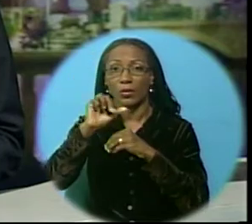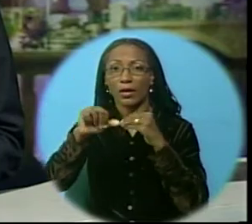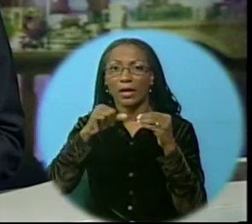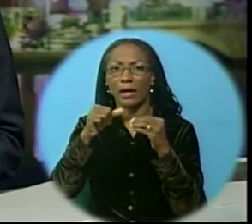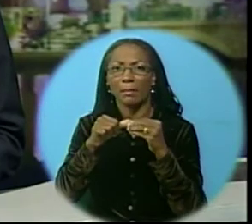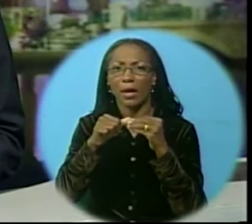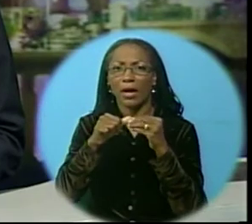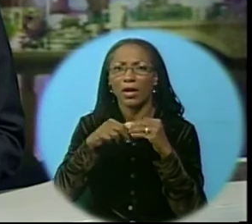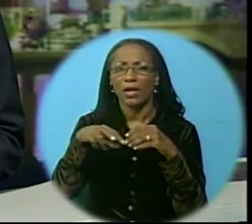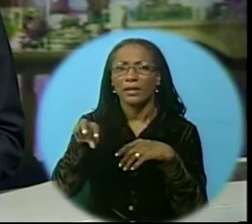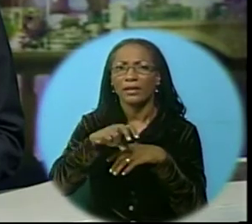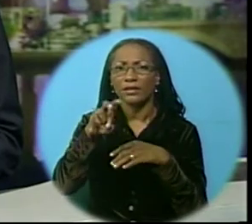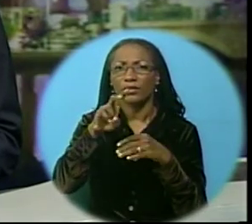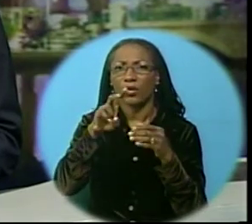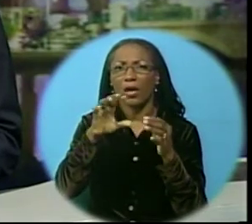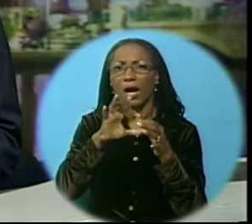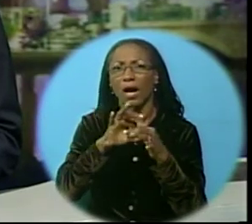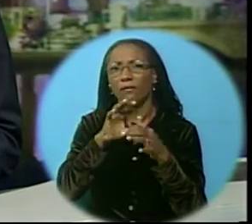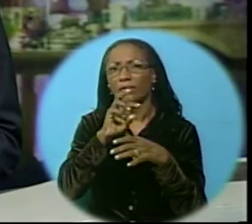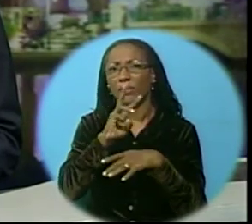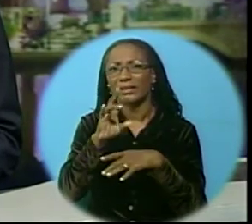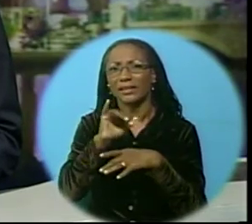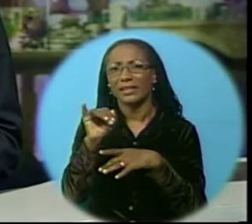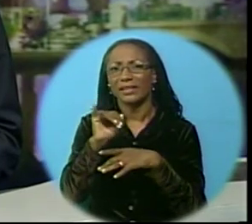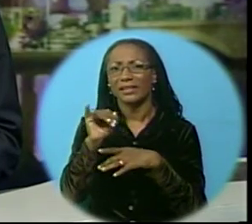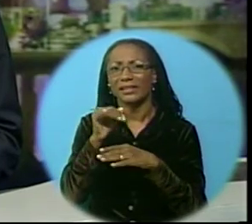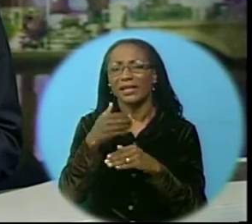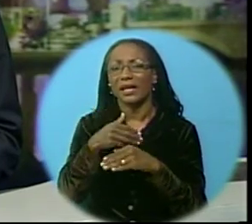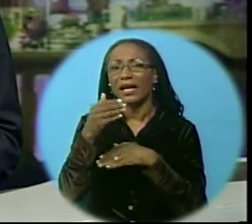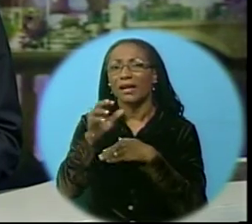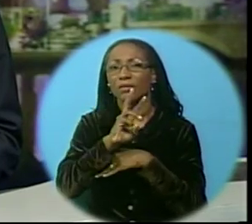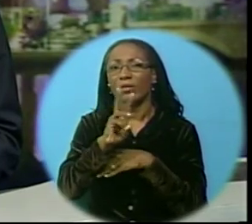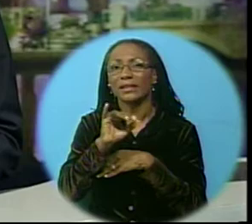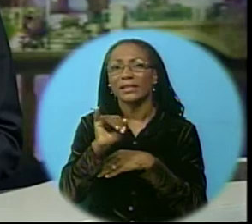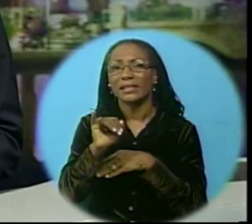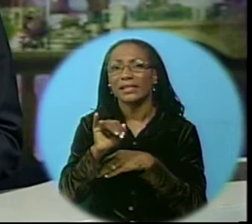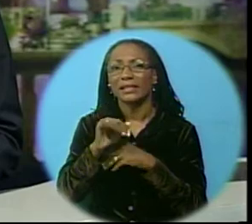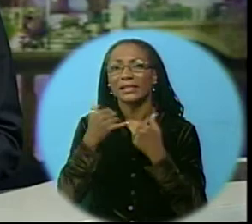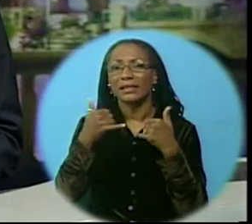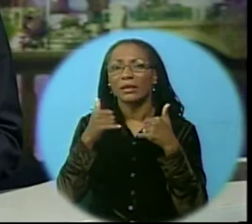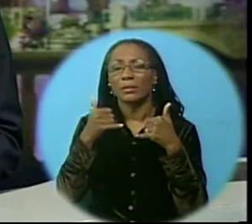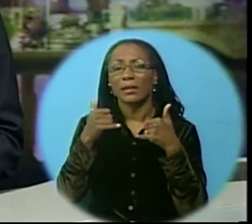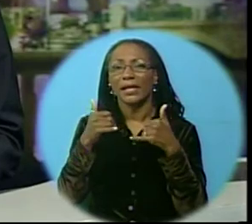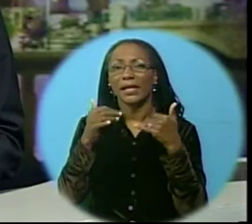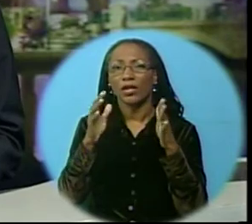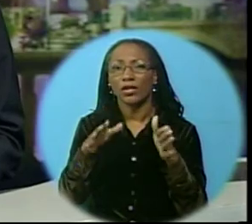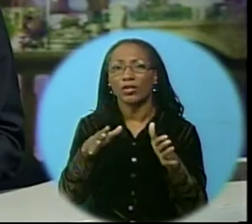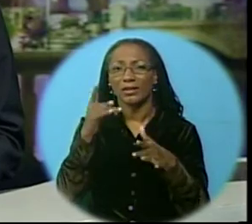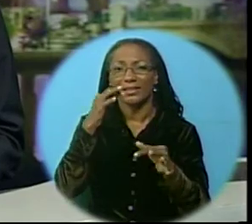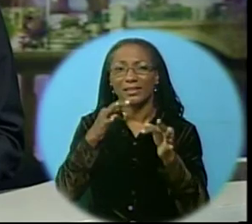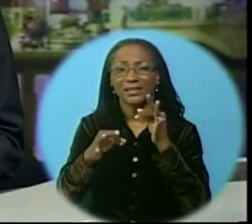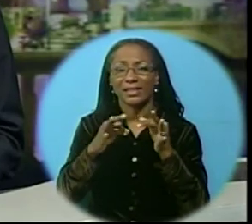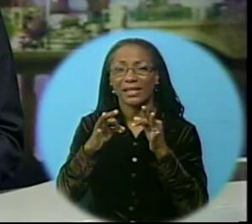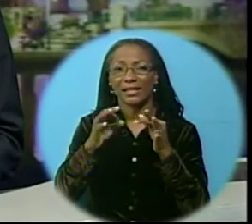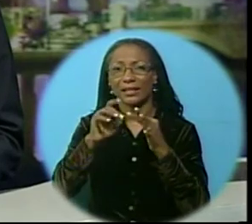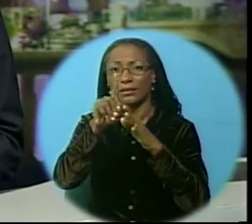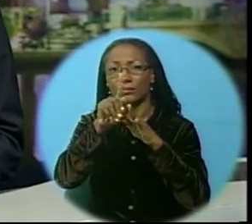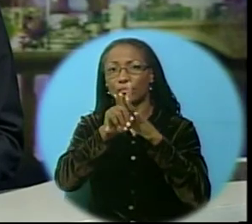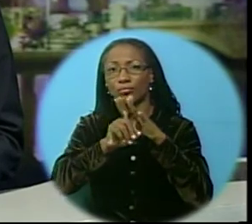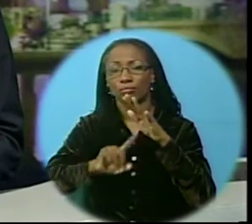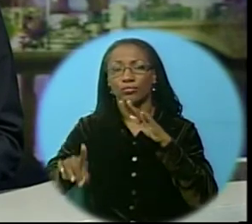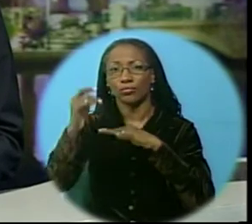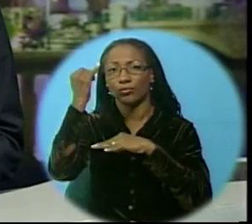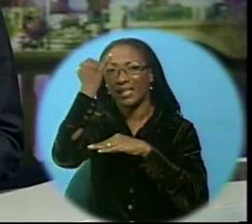West Indies. This after the Windies players' decision to abandon the tour of India just months before the Aussies are scheduled to tour